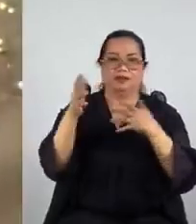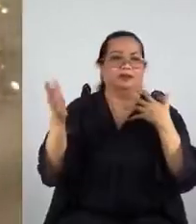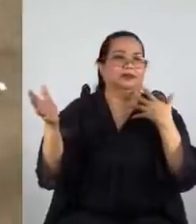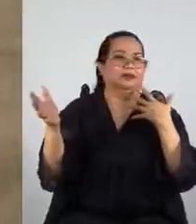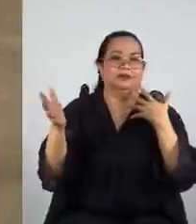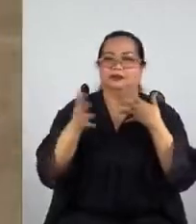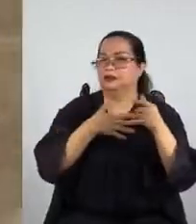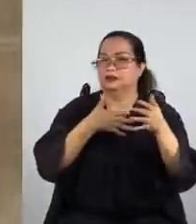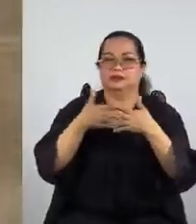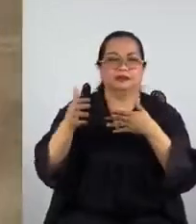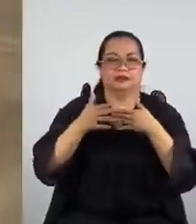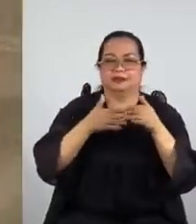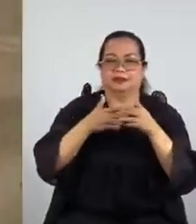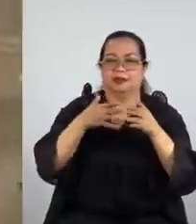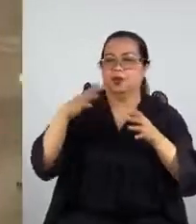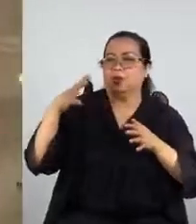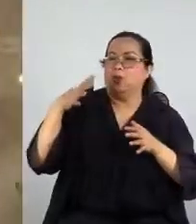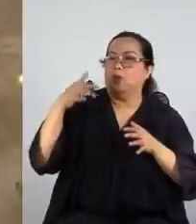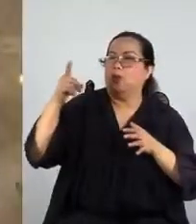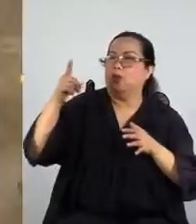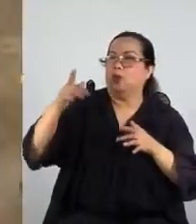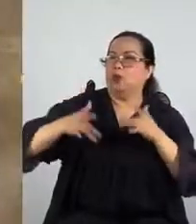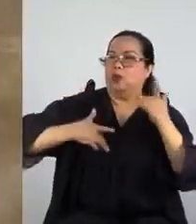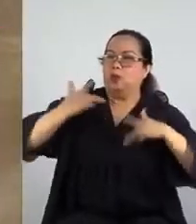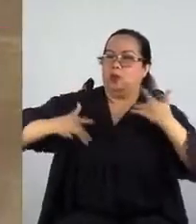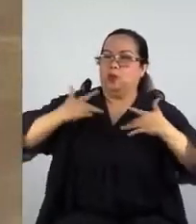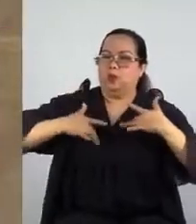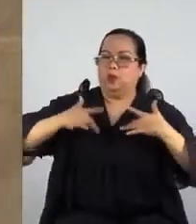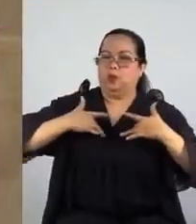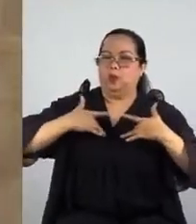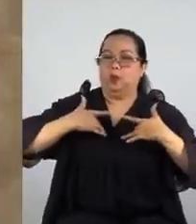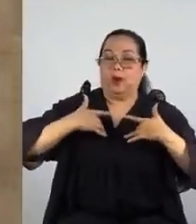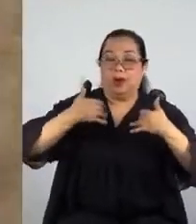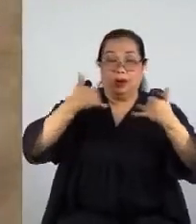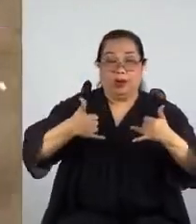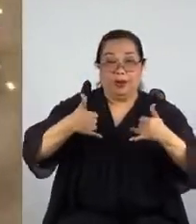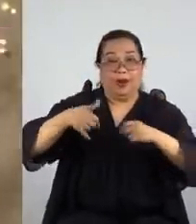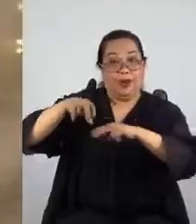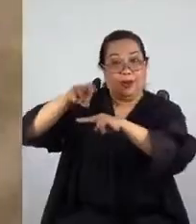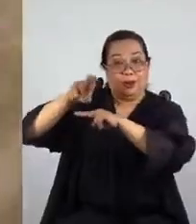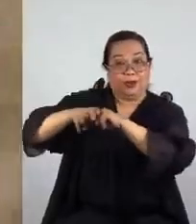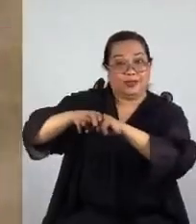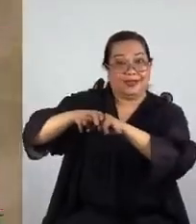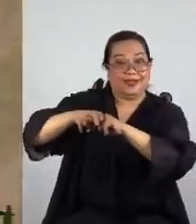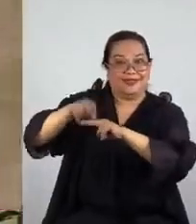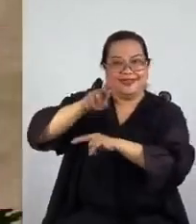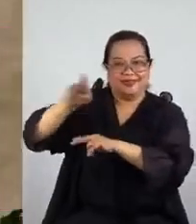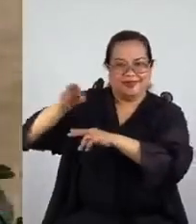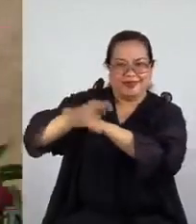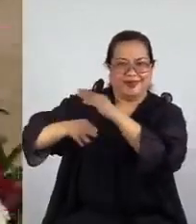compared to the joy that awaits him. He now sits at the right hand of the Father in glory.